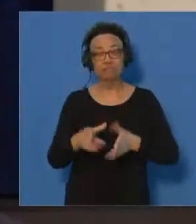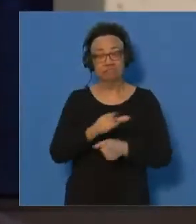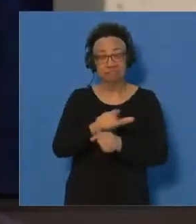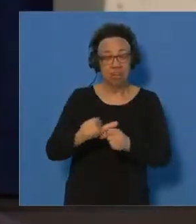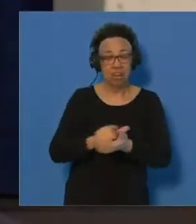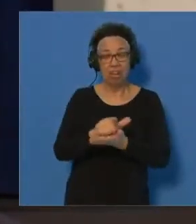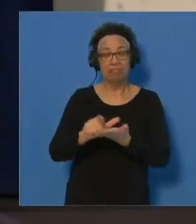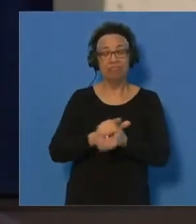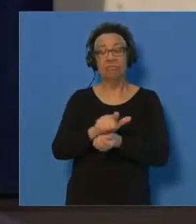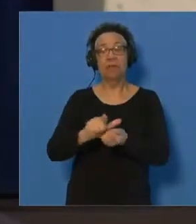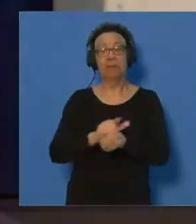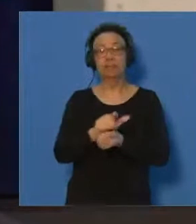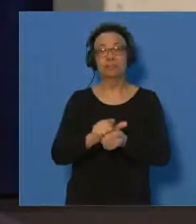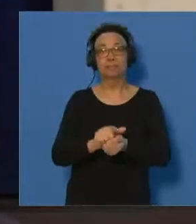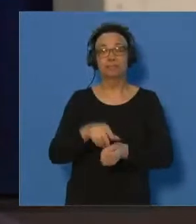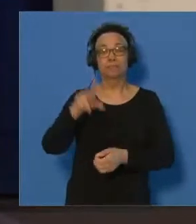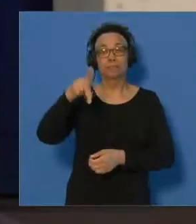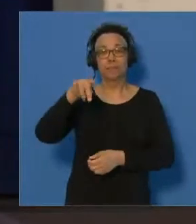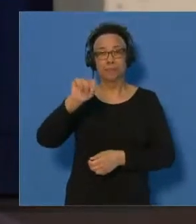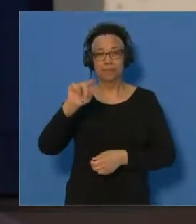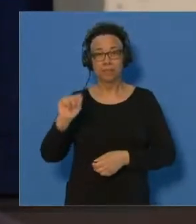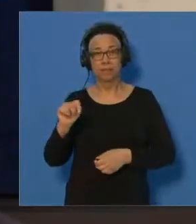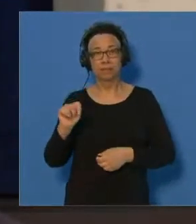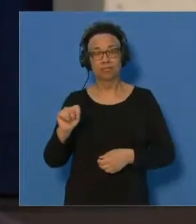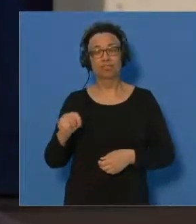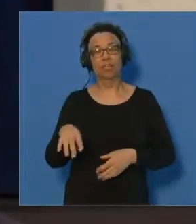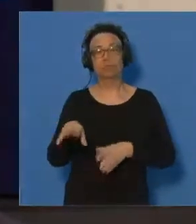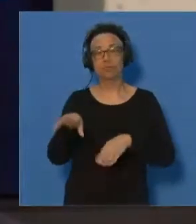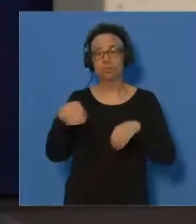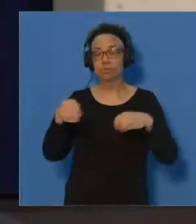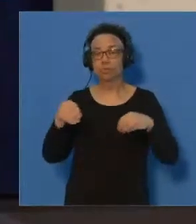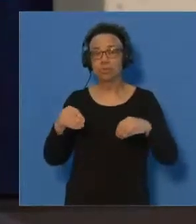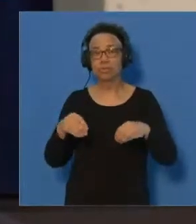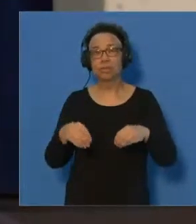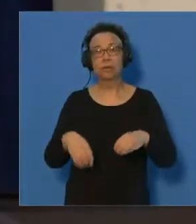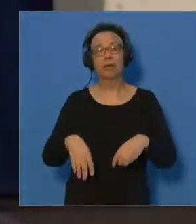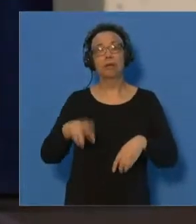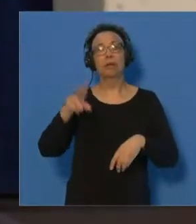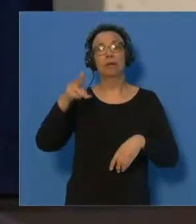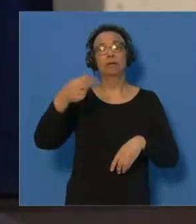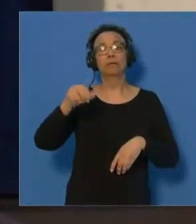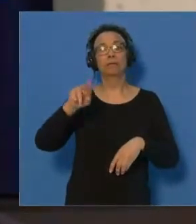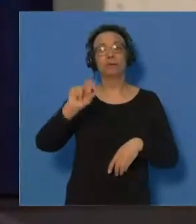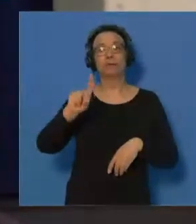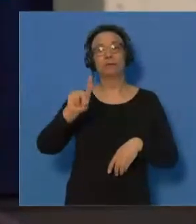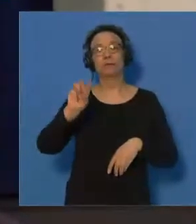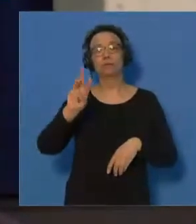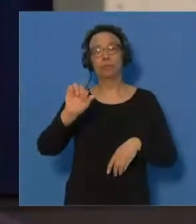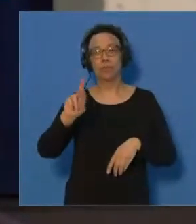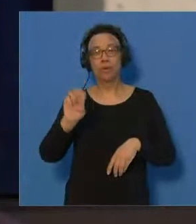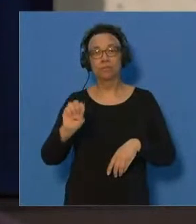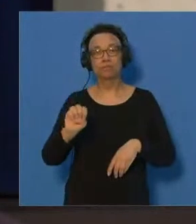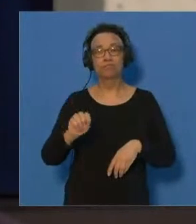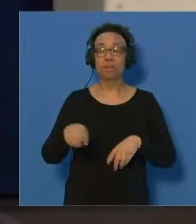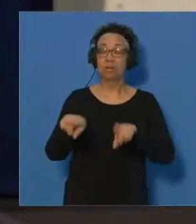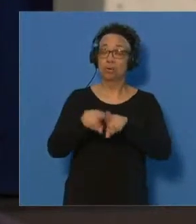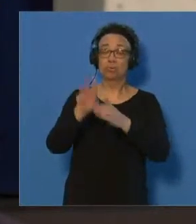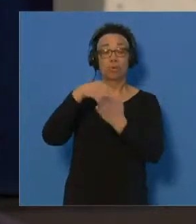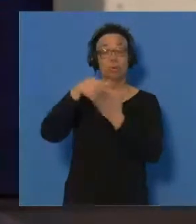laundromats, pet shops, hardware stores, including paint stores, plant